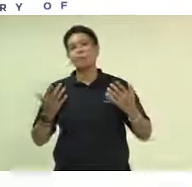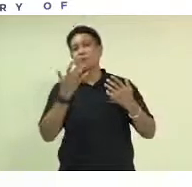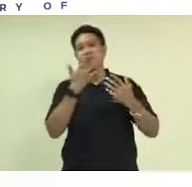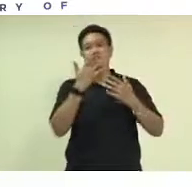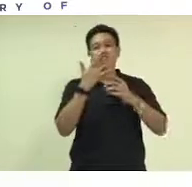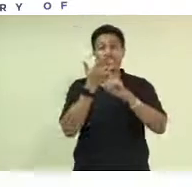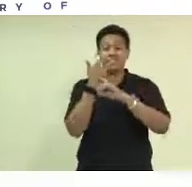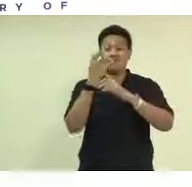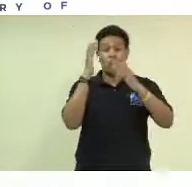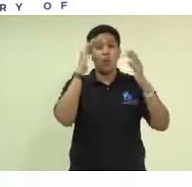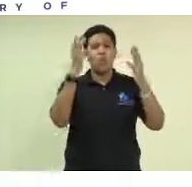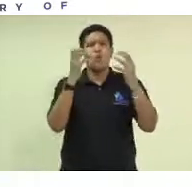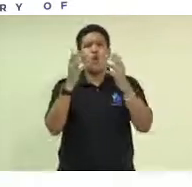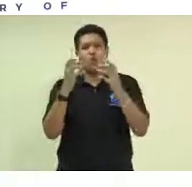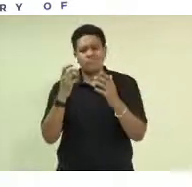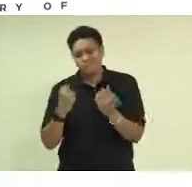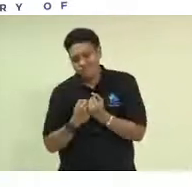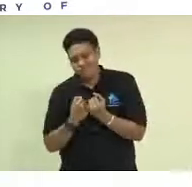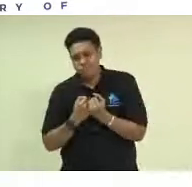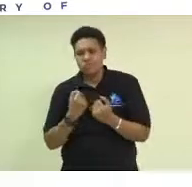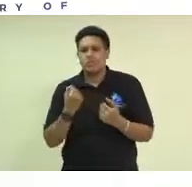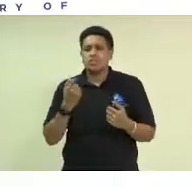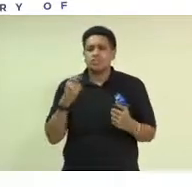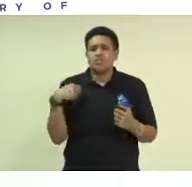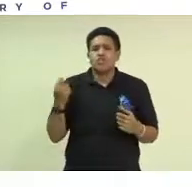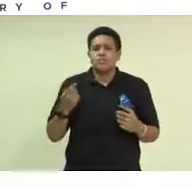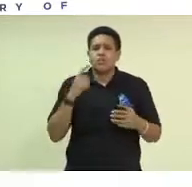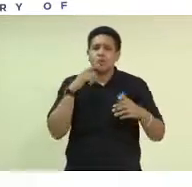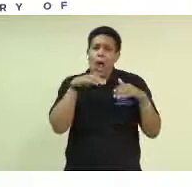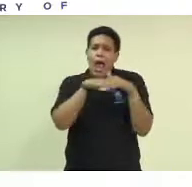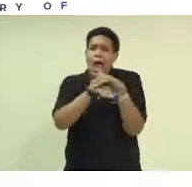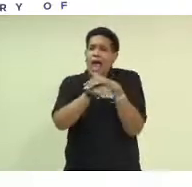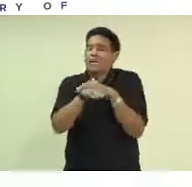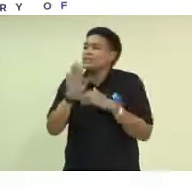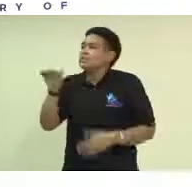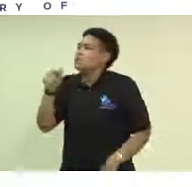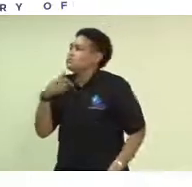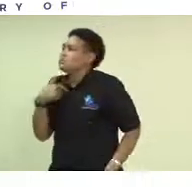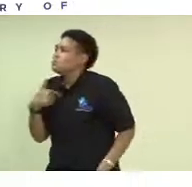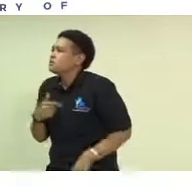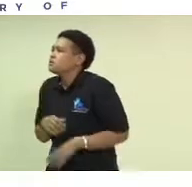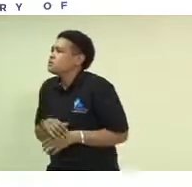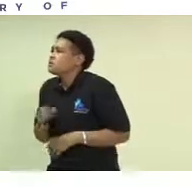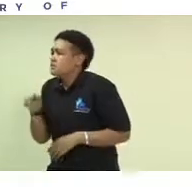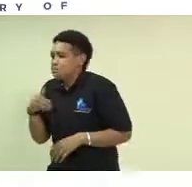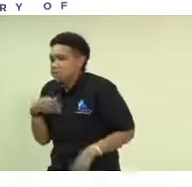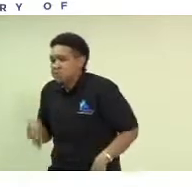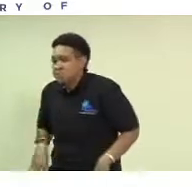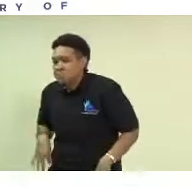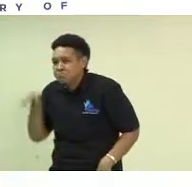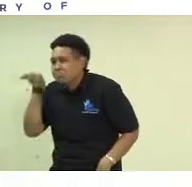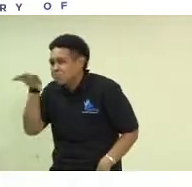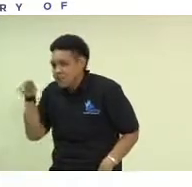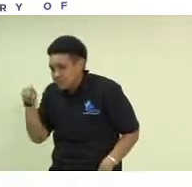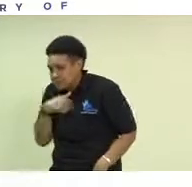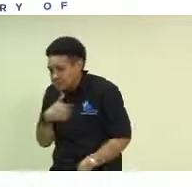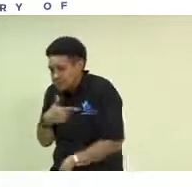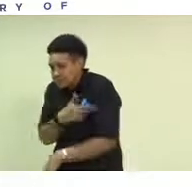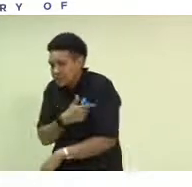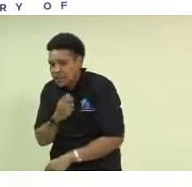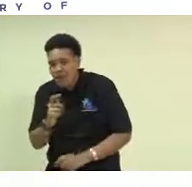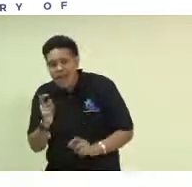preferential, if you will, treatment to access, whether for pay or as a